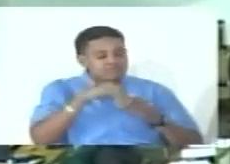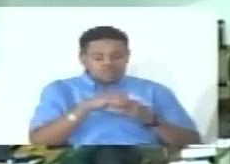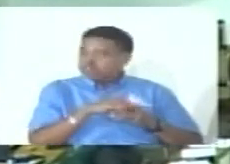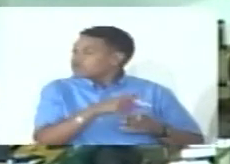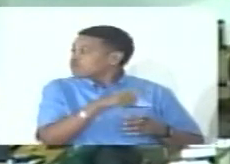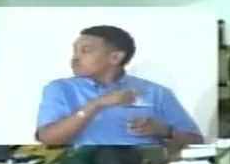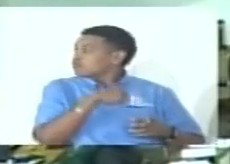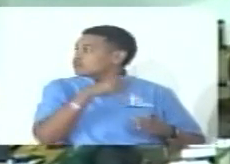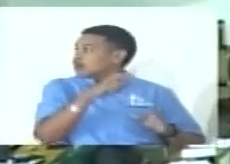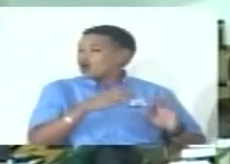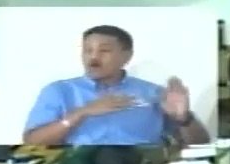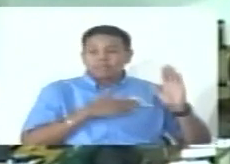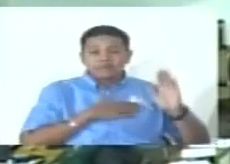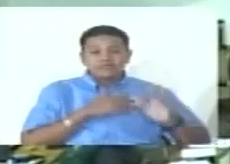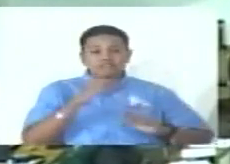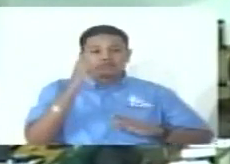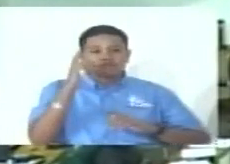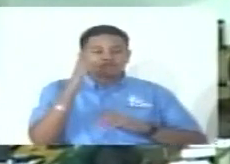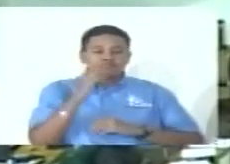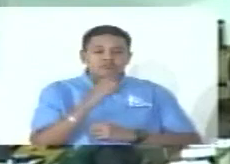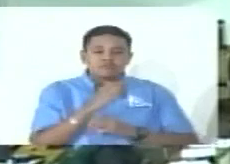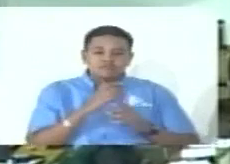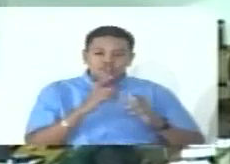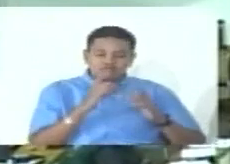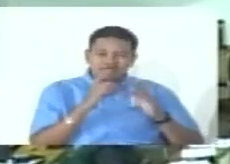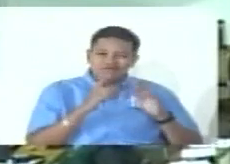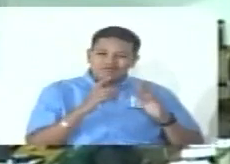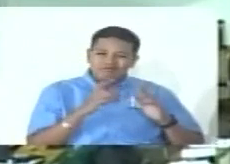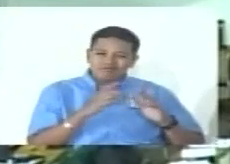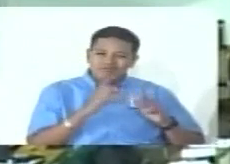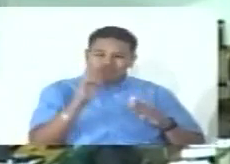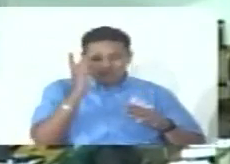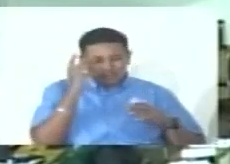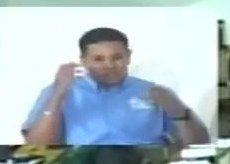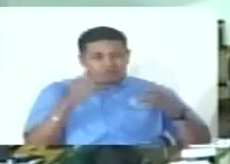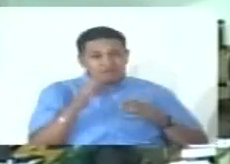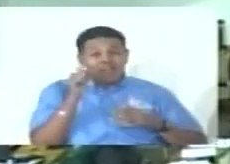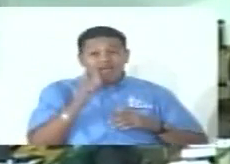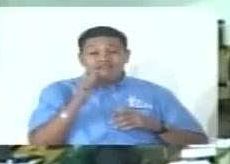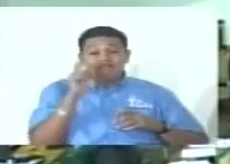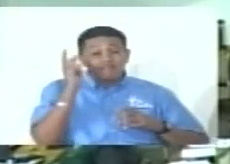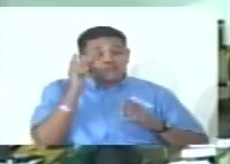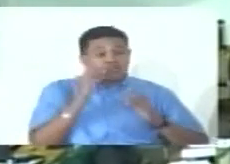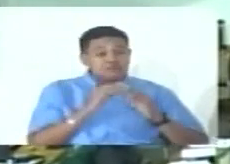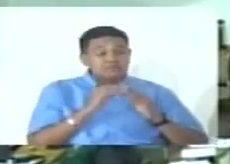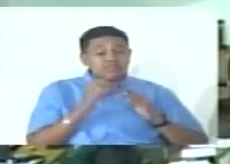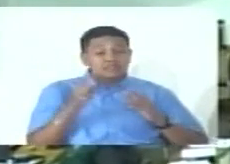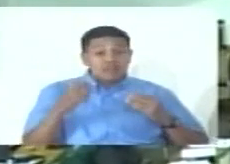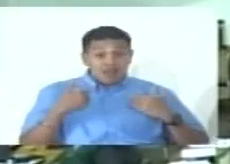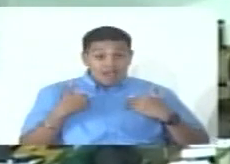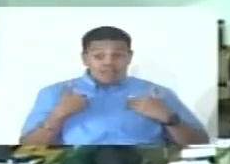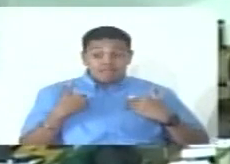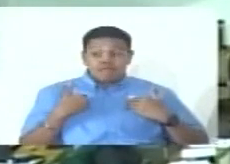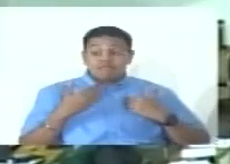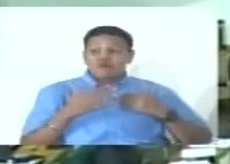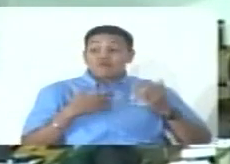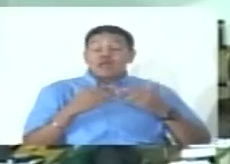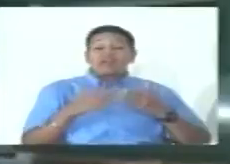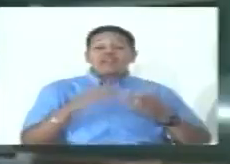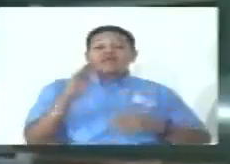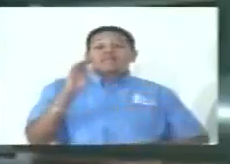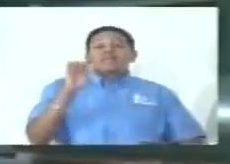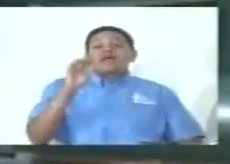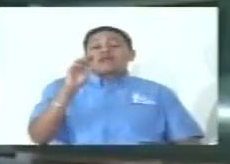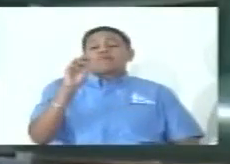loyal party man. Every political meeting that you would have had, whether it be at